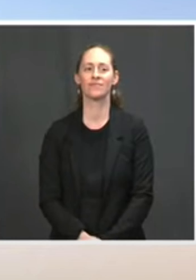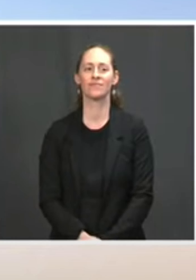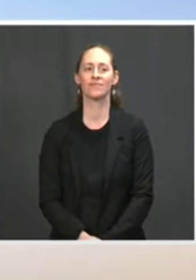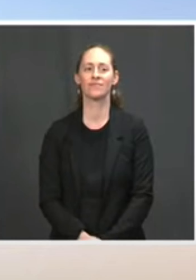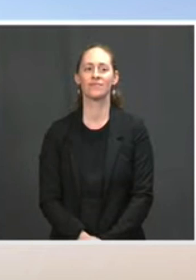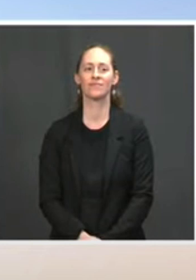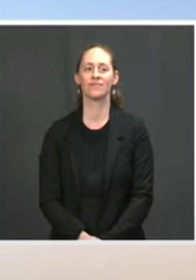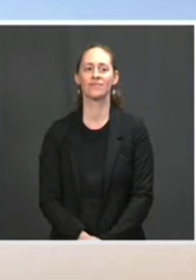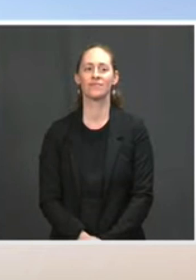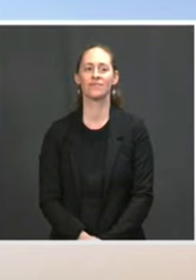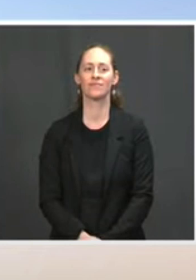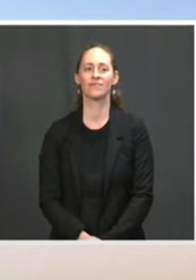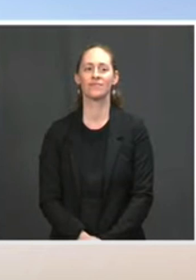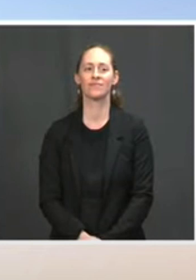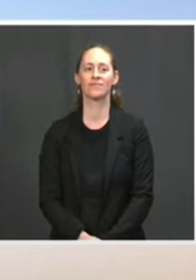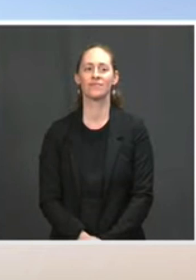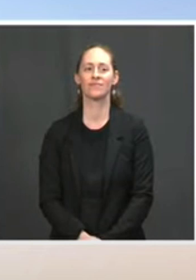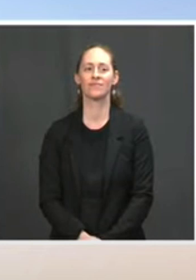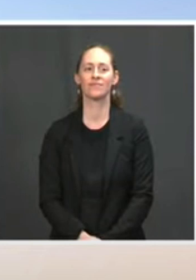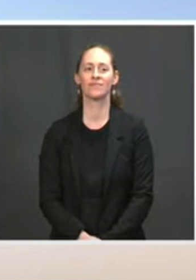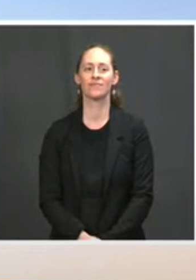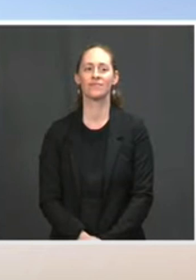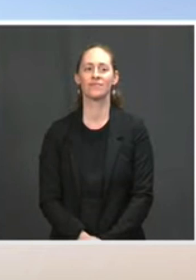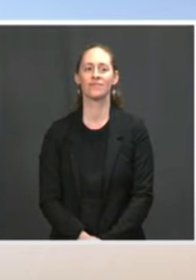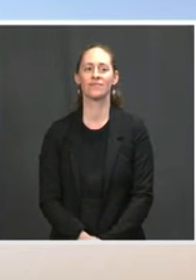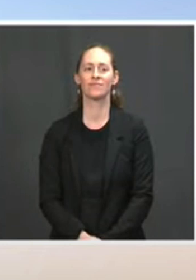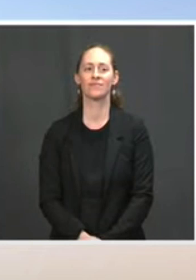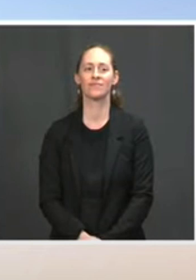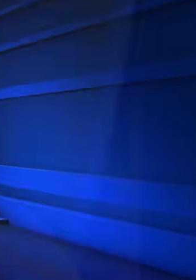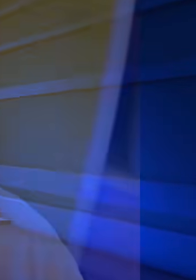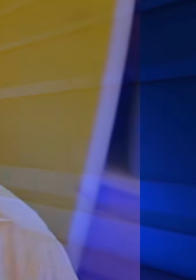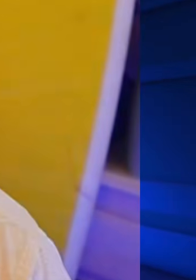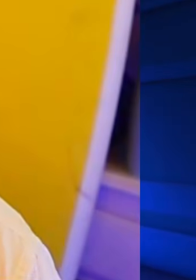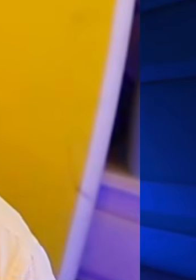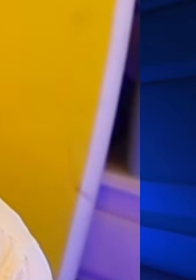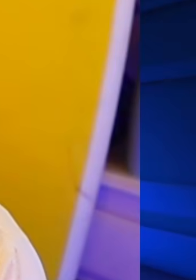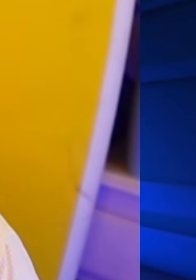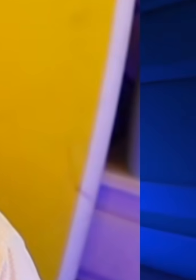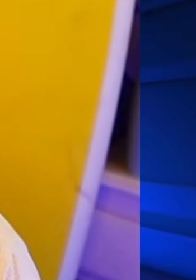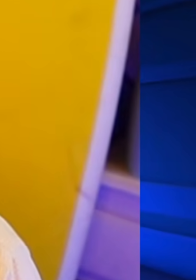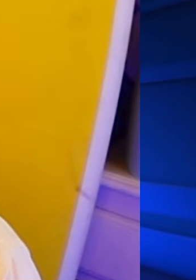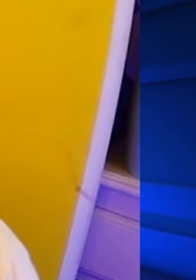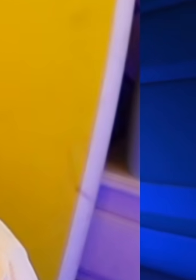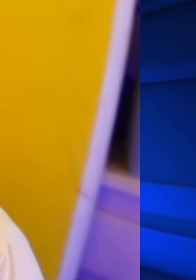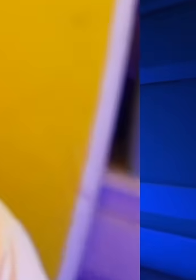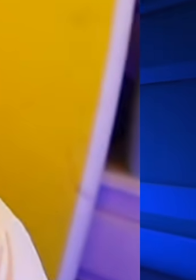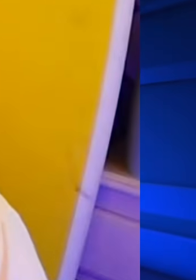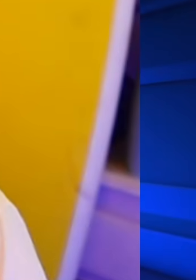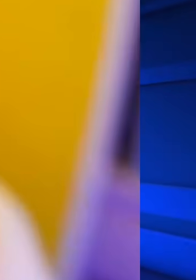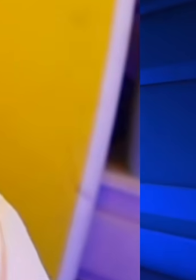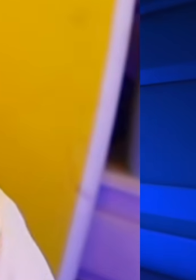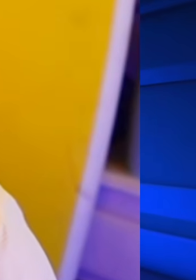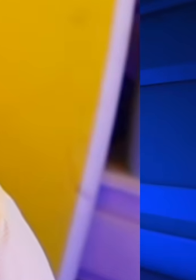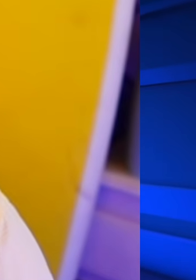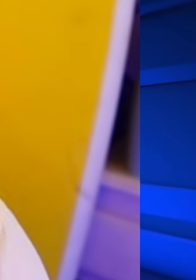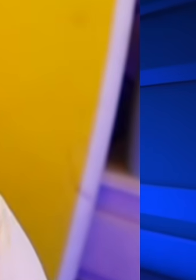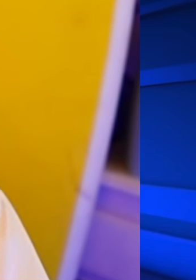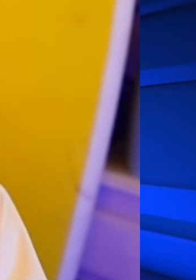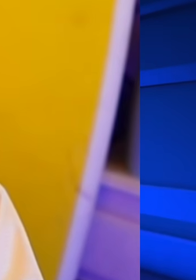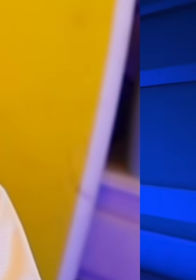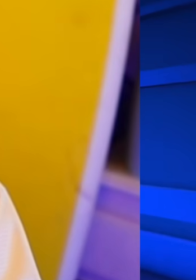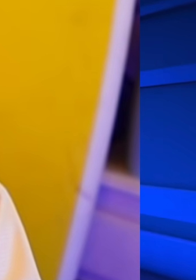she just wished you a happy Tuesday, Sirloin. Are you having a happy Tuesday? I was until the leprechaun showed up.